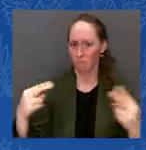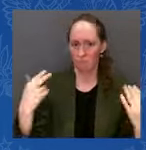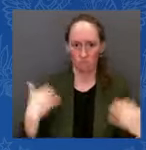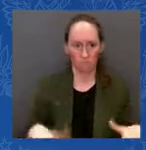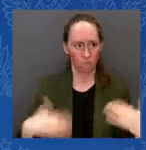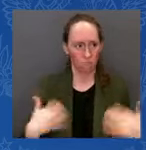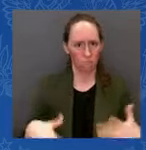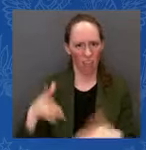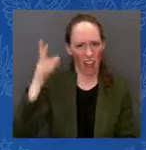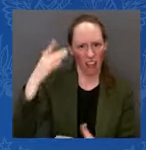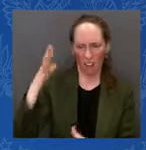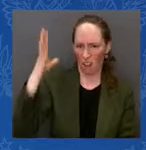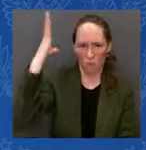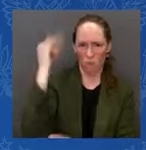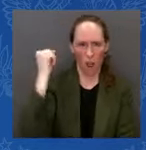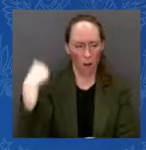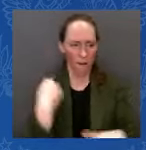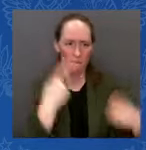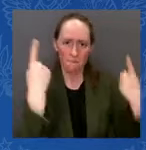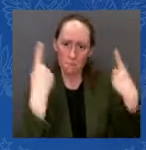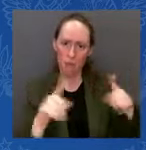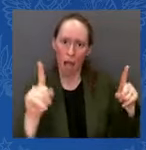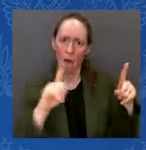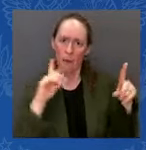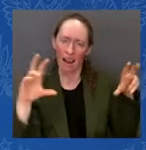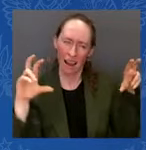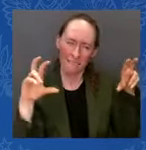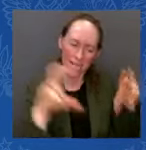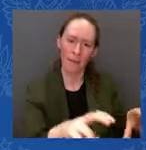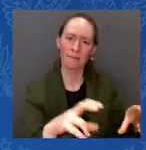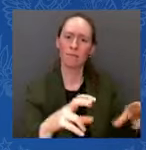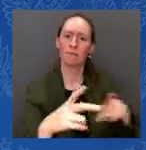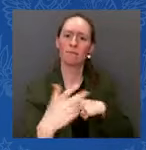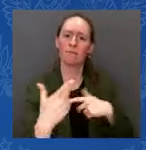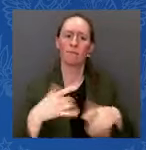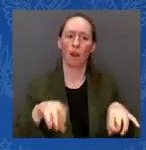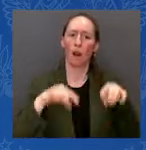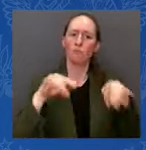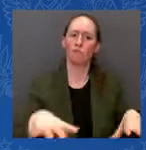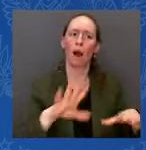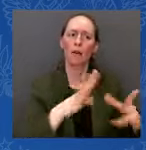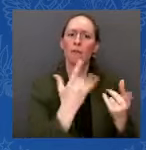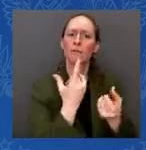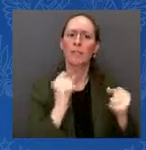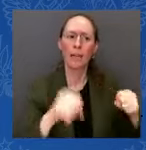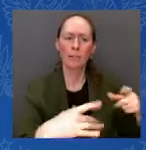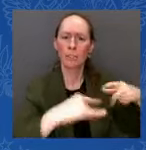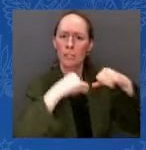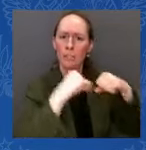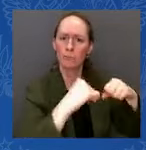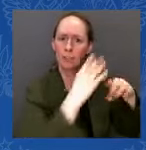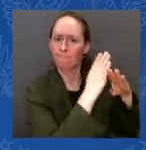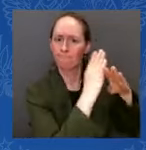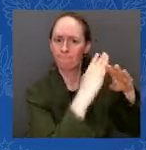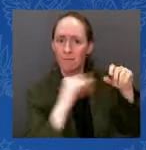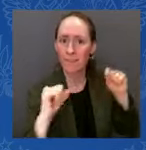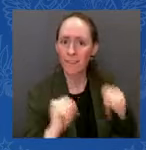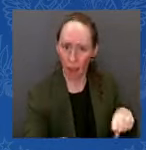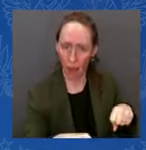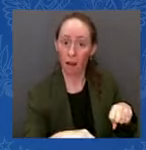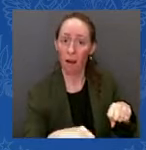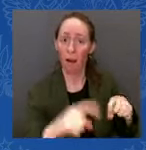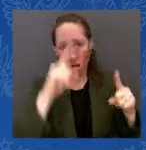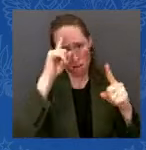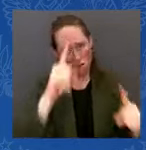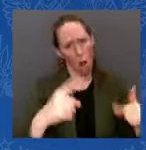our history, strengthening Australia's national security and stability in our region, building